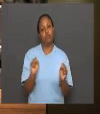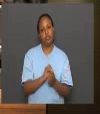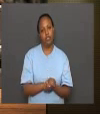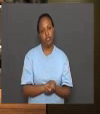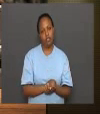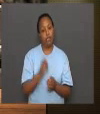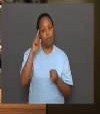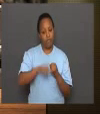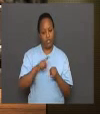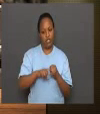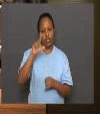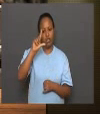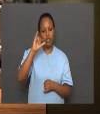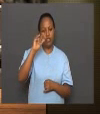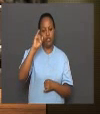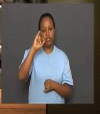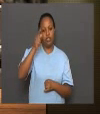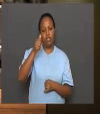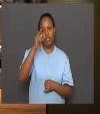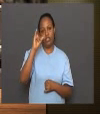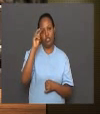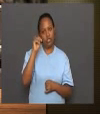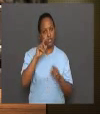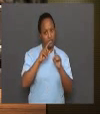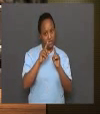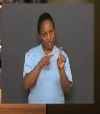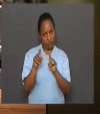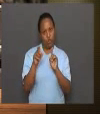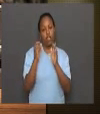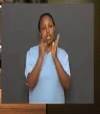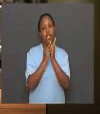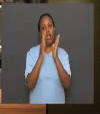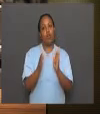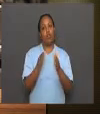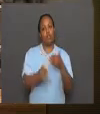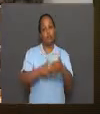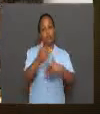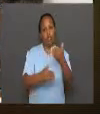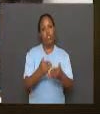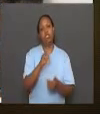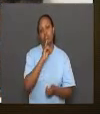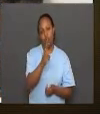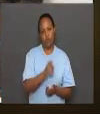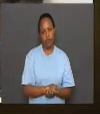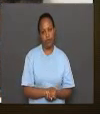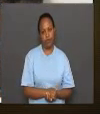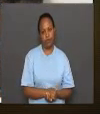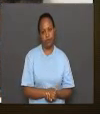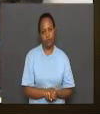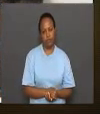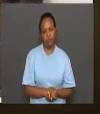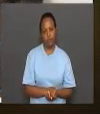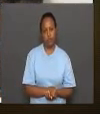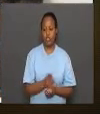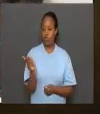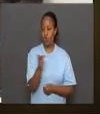Finally, litigation is a legal process called a lawsuit undertaken